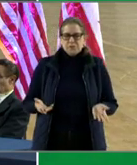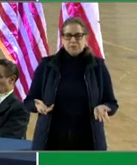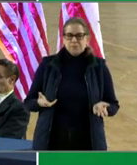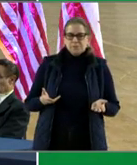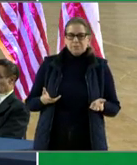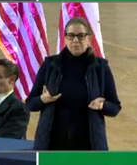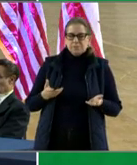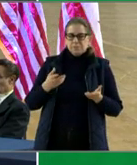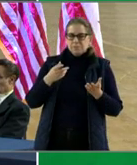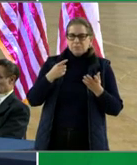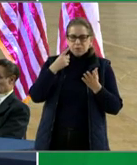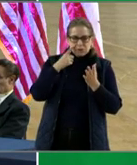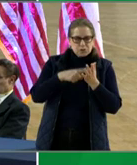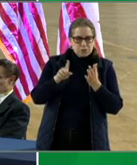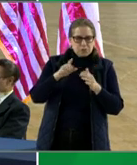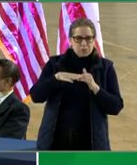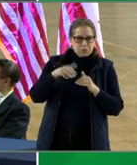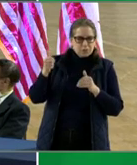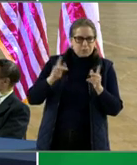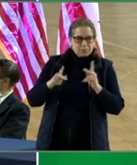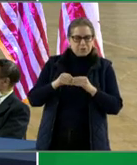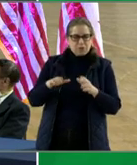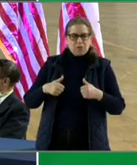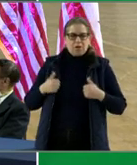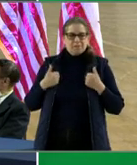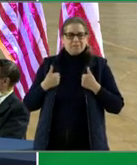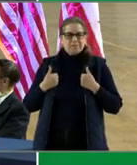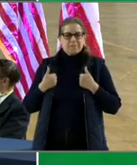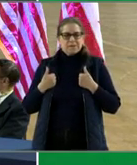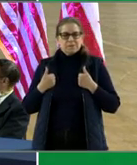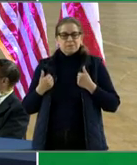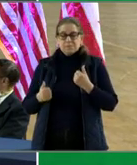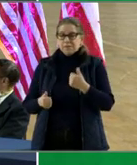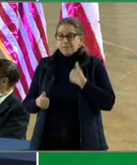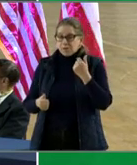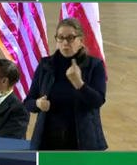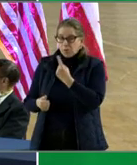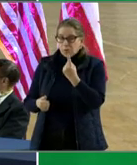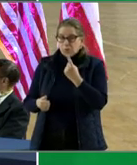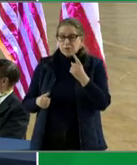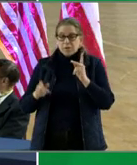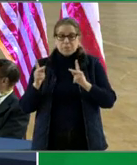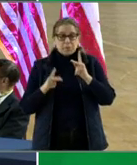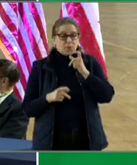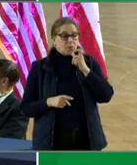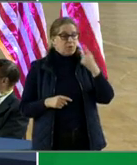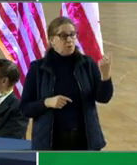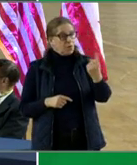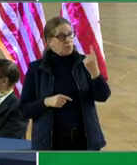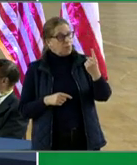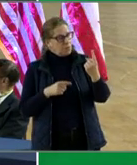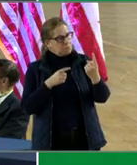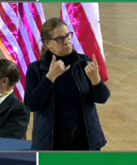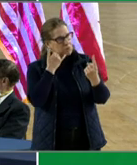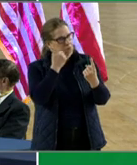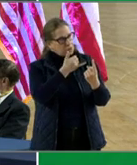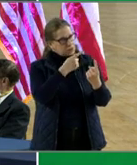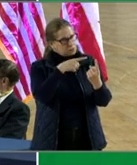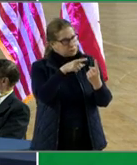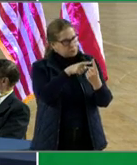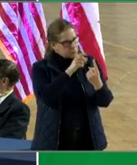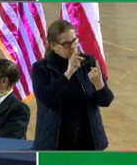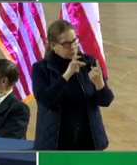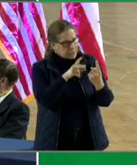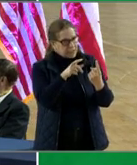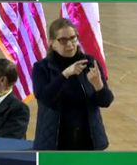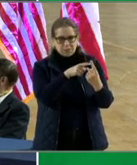life, especially people who are living alone, and making sure that people are okay. Also remembering that